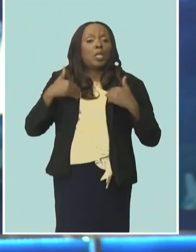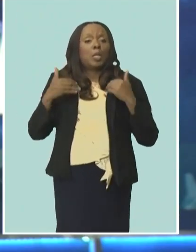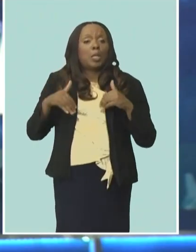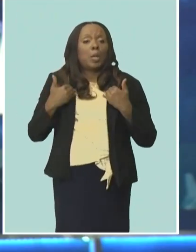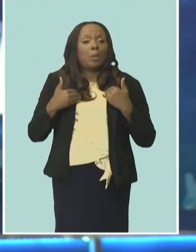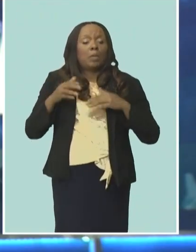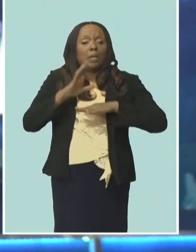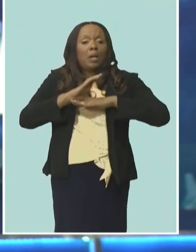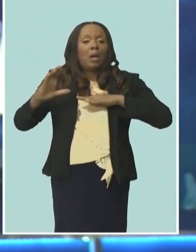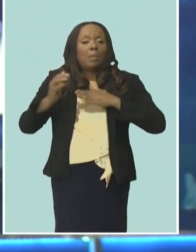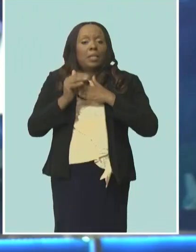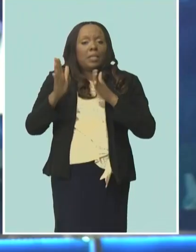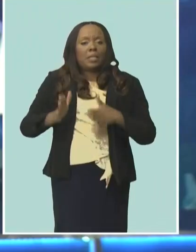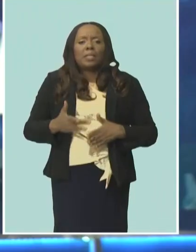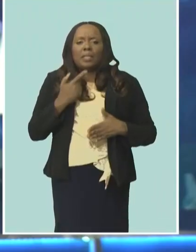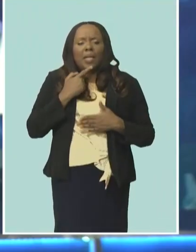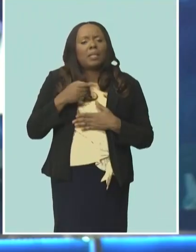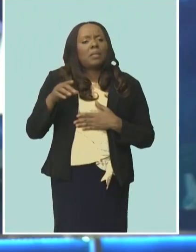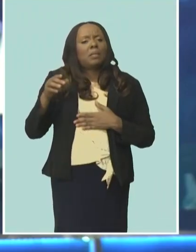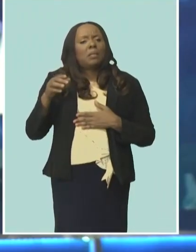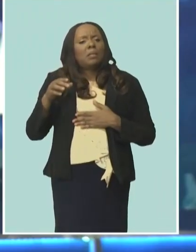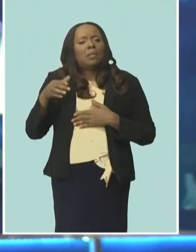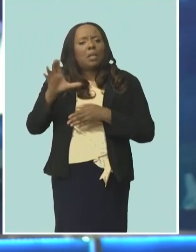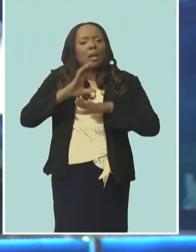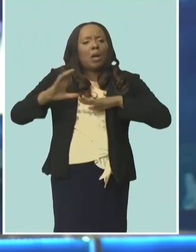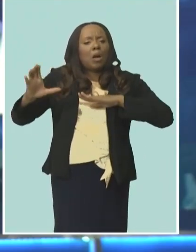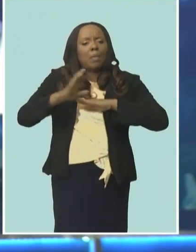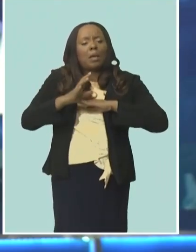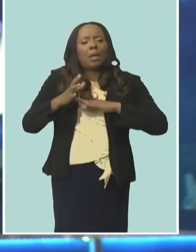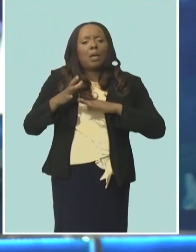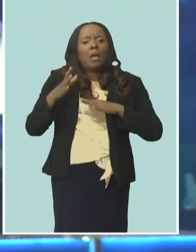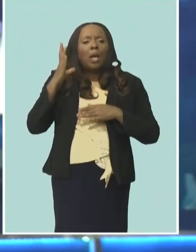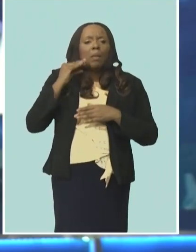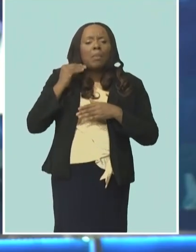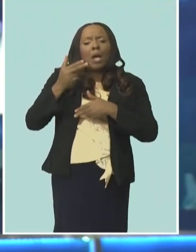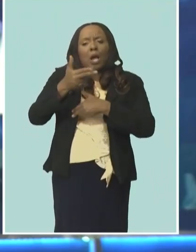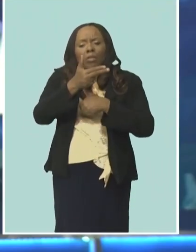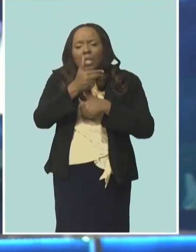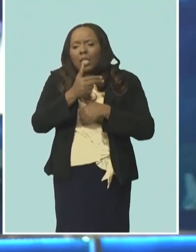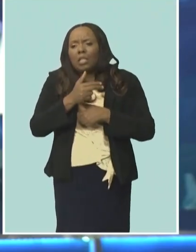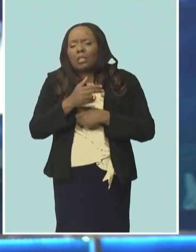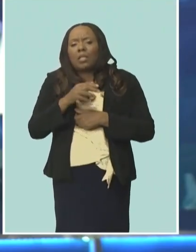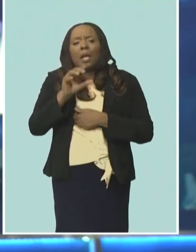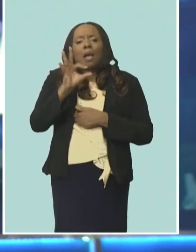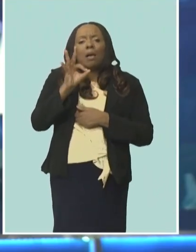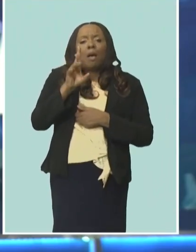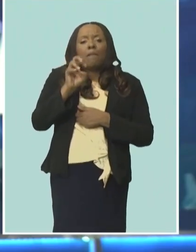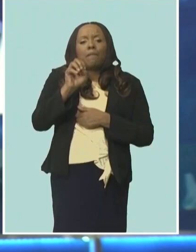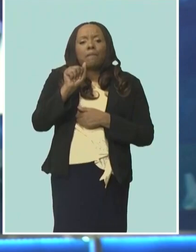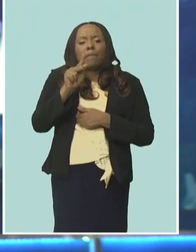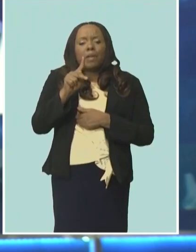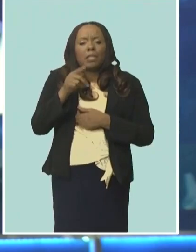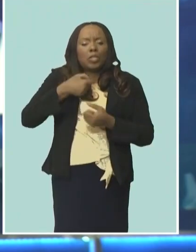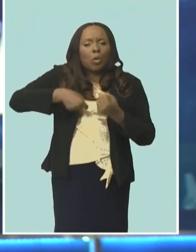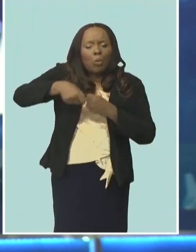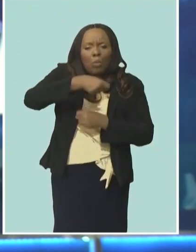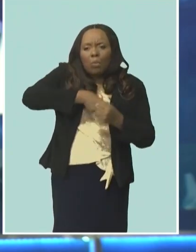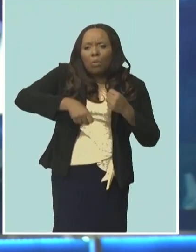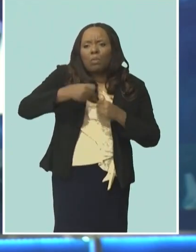of erupting volcanoes, freak storms and deadly hurricanes. He said the adverse effects of climate change are no